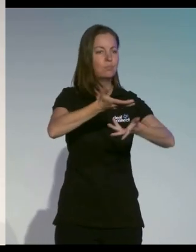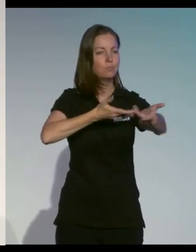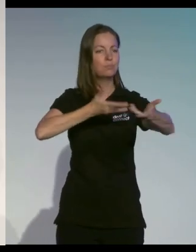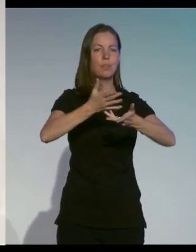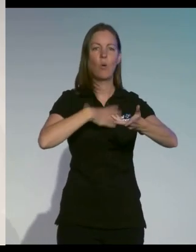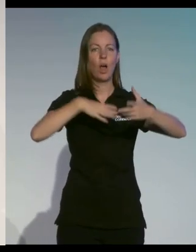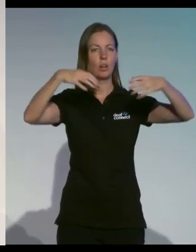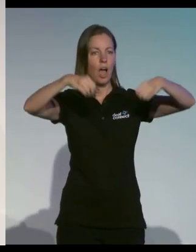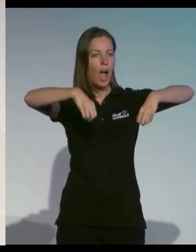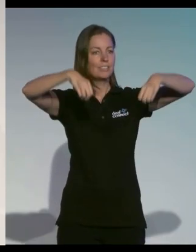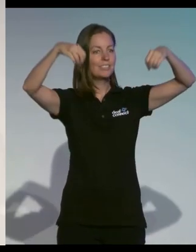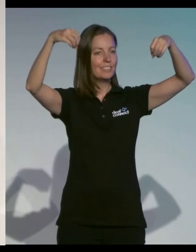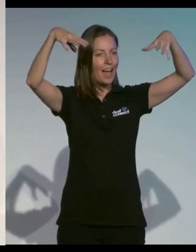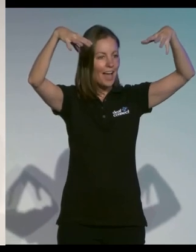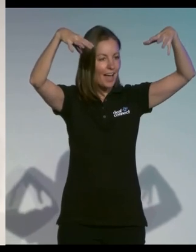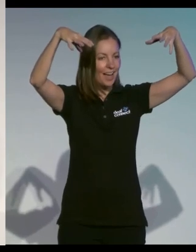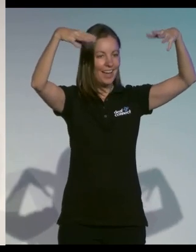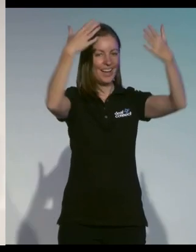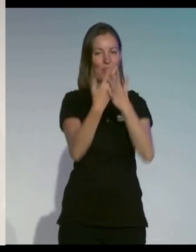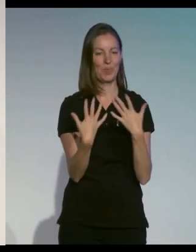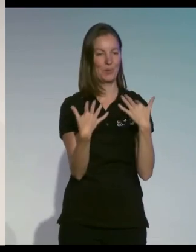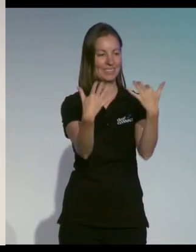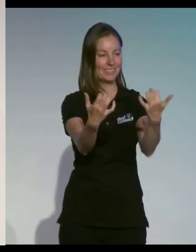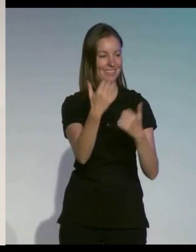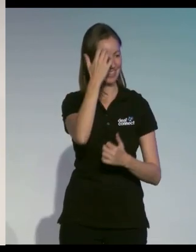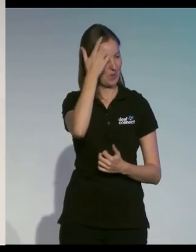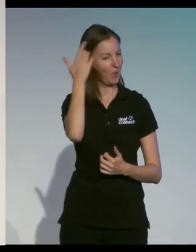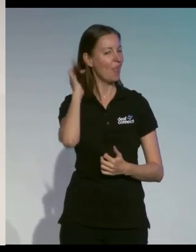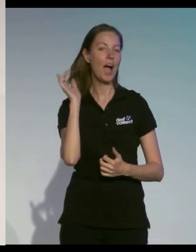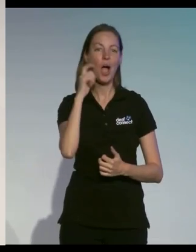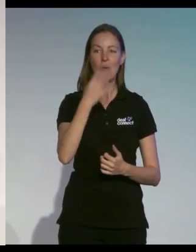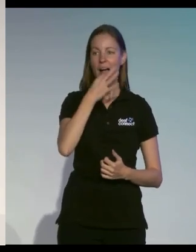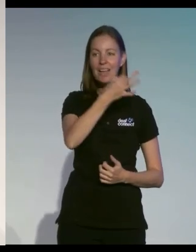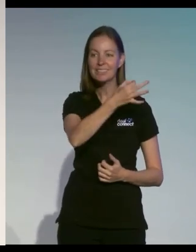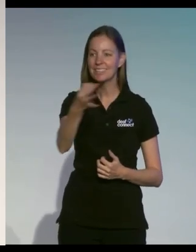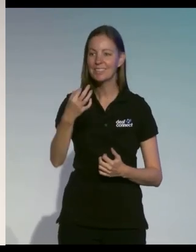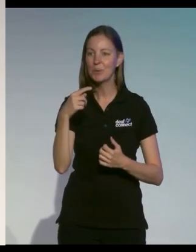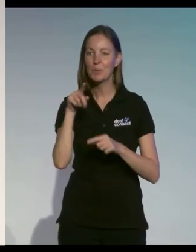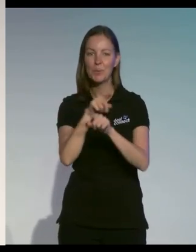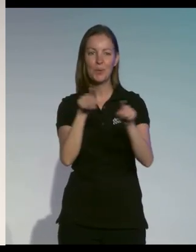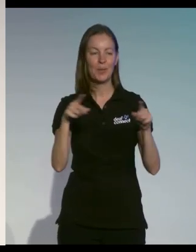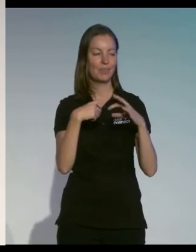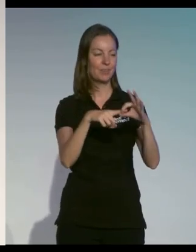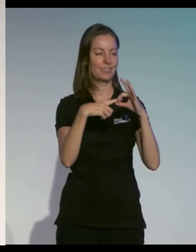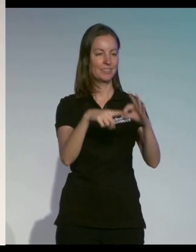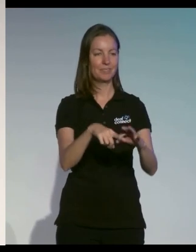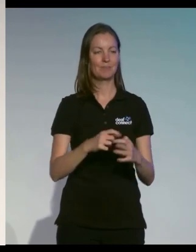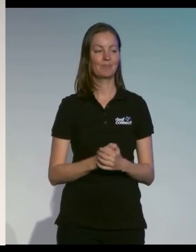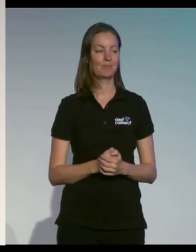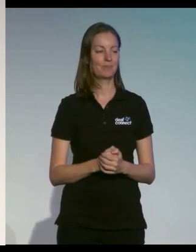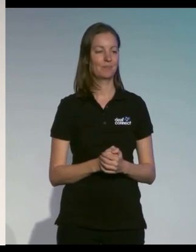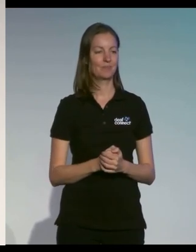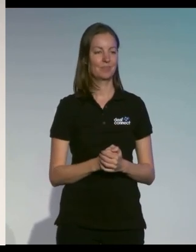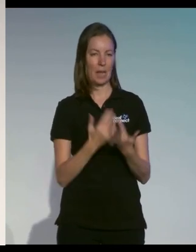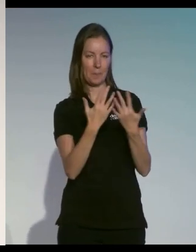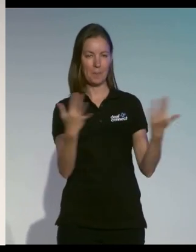get the lights turned up a little bit on the audience, please, because I'm going to be asking you some questions. Now, I know we've got a lot of